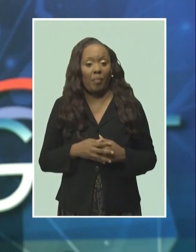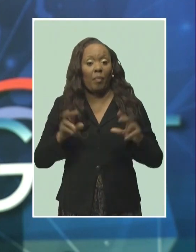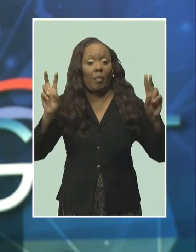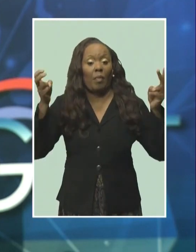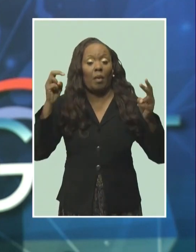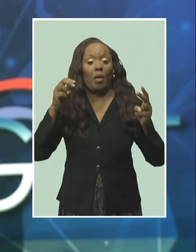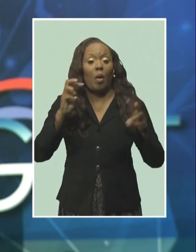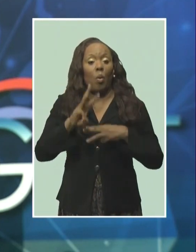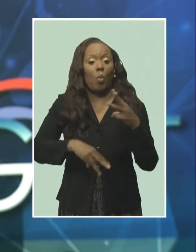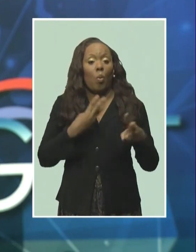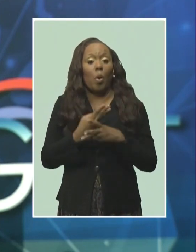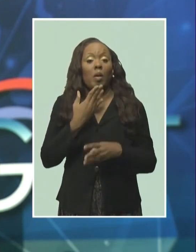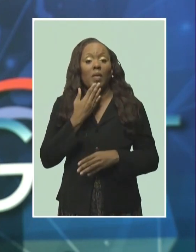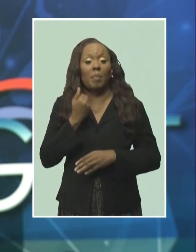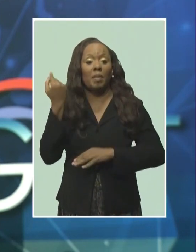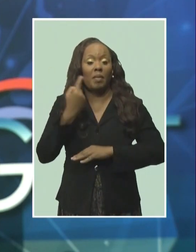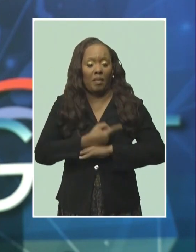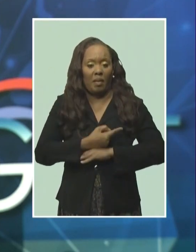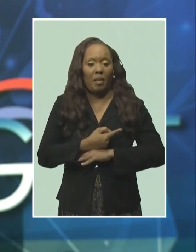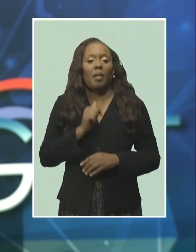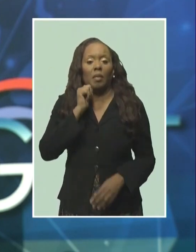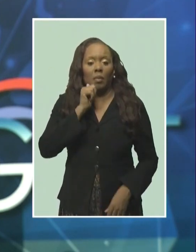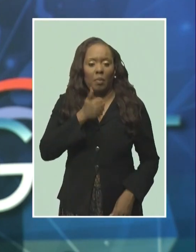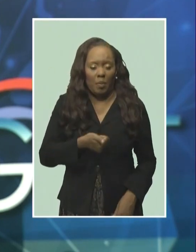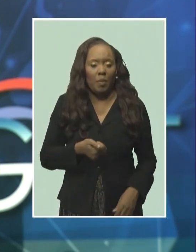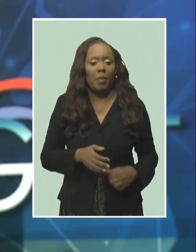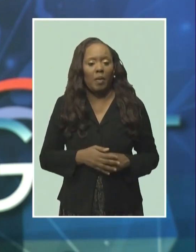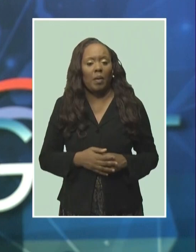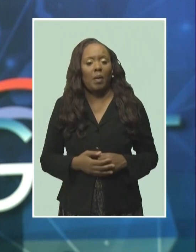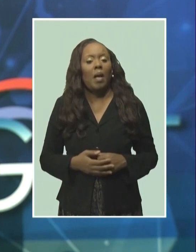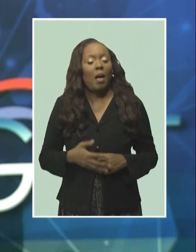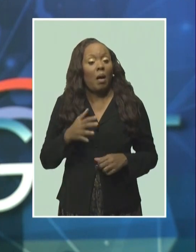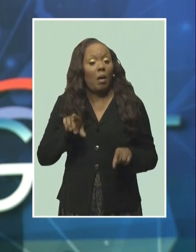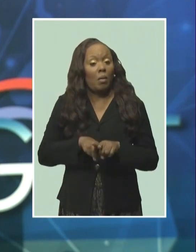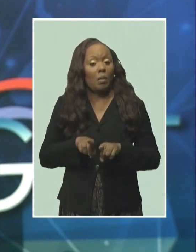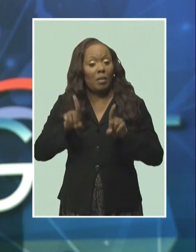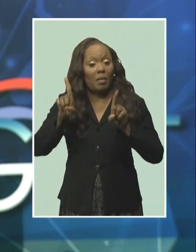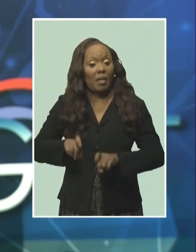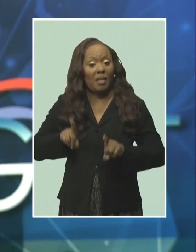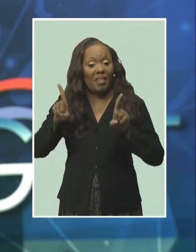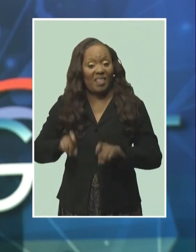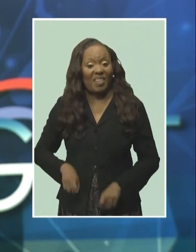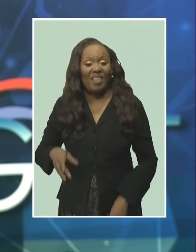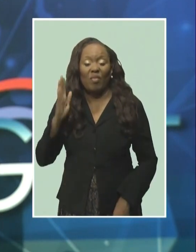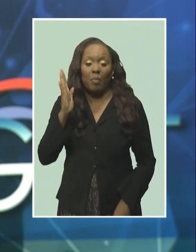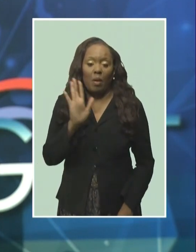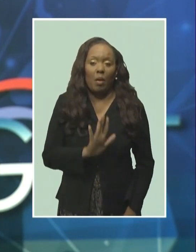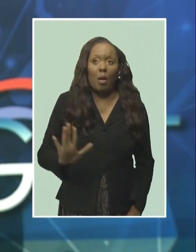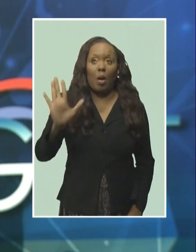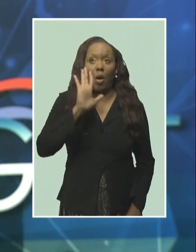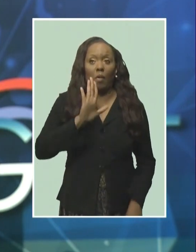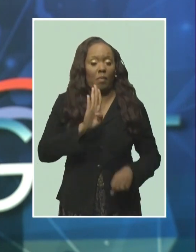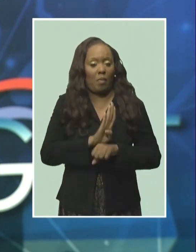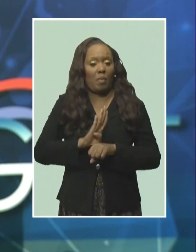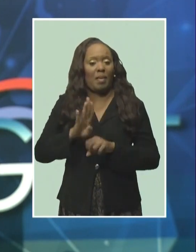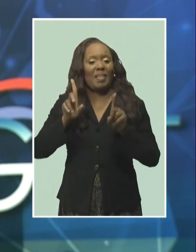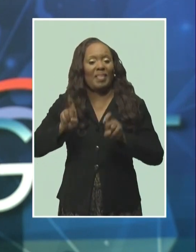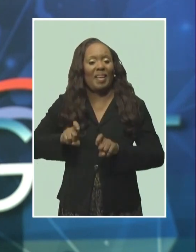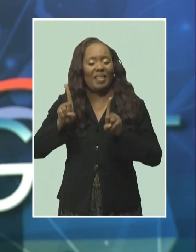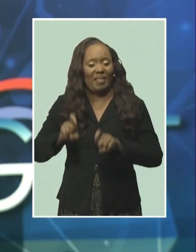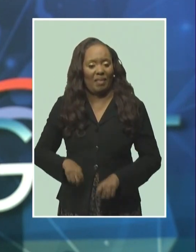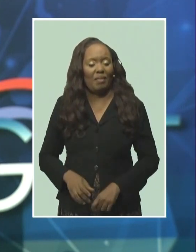theme for World International Diabetes Day is access to care. And that's right in the heart of us Lions, because we get into the communities and we try to